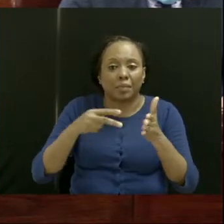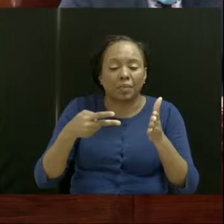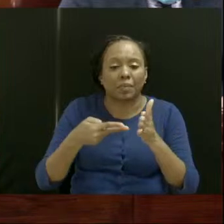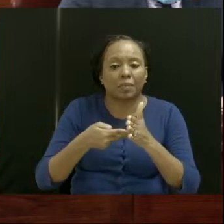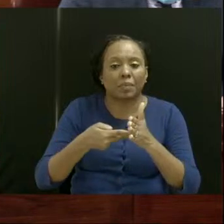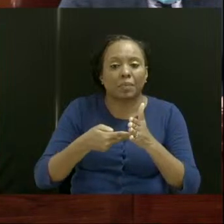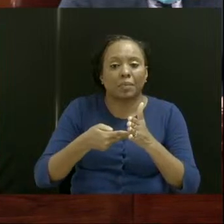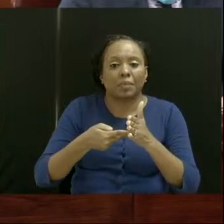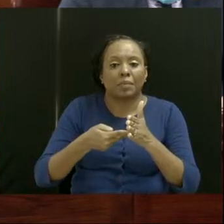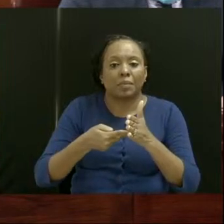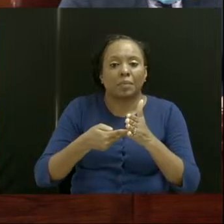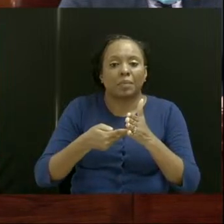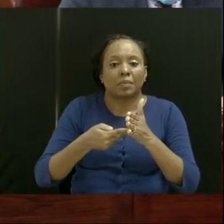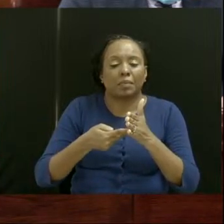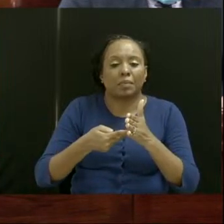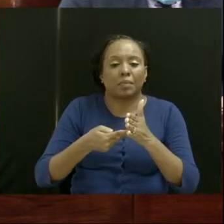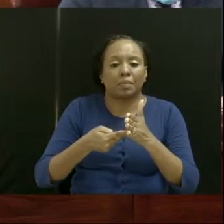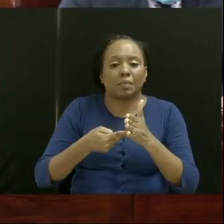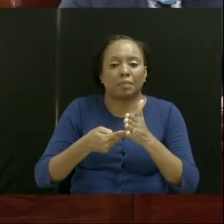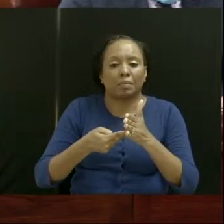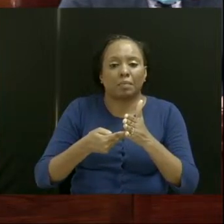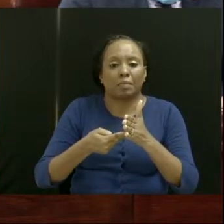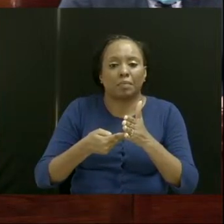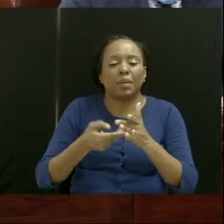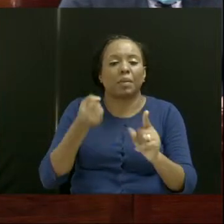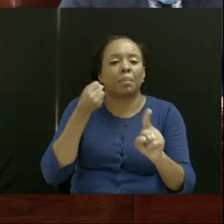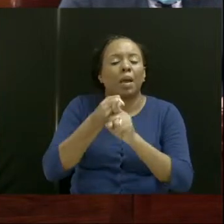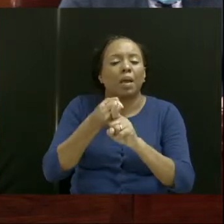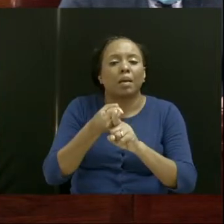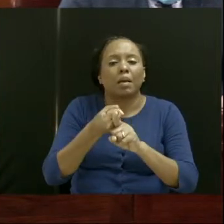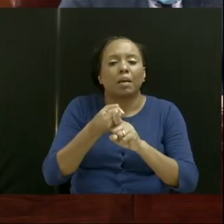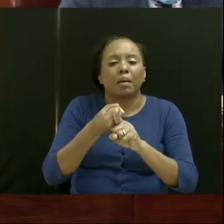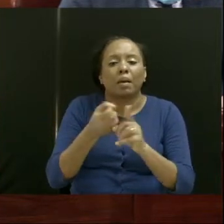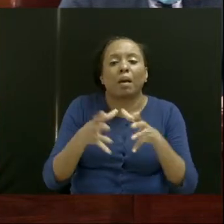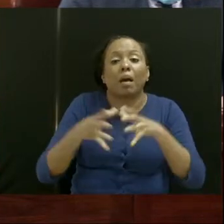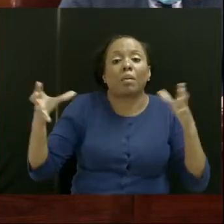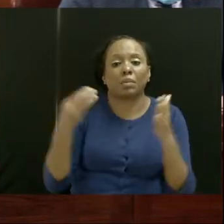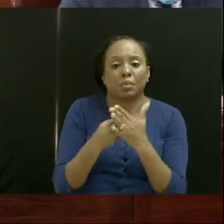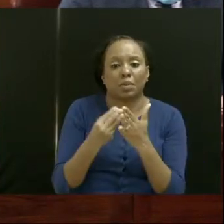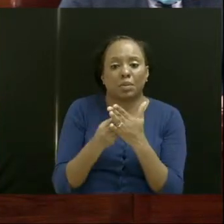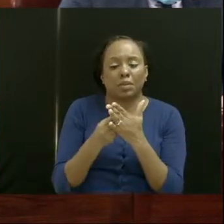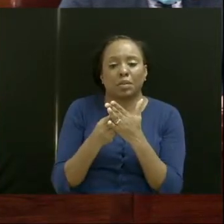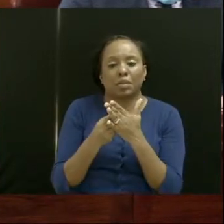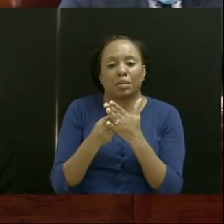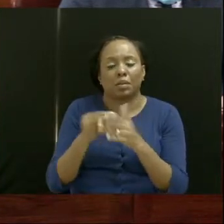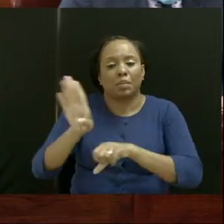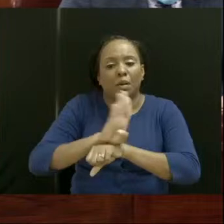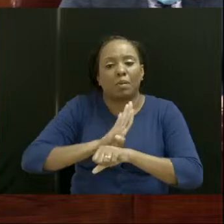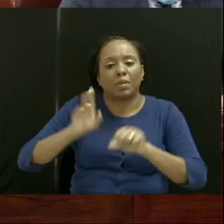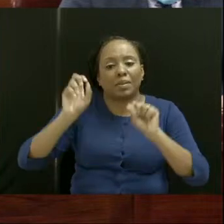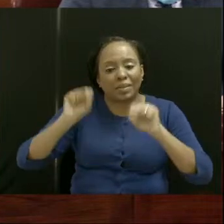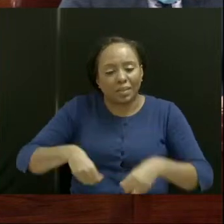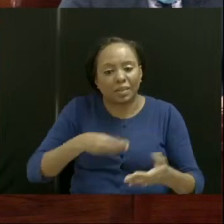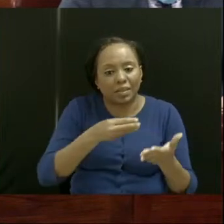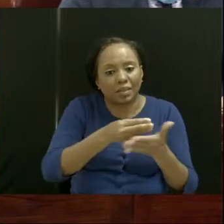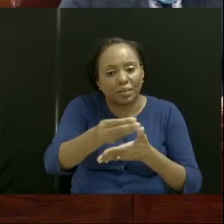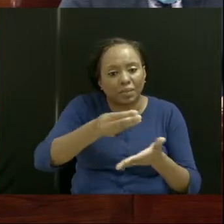of expenditure that we can incur and in which we can engage. And that has